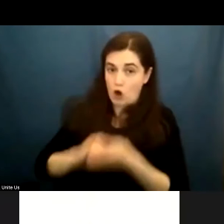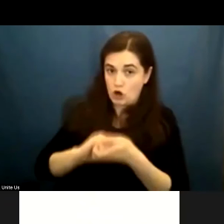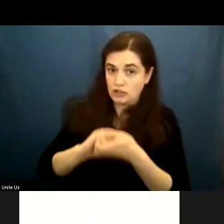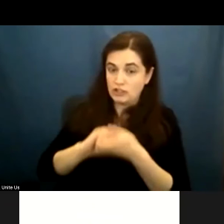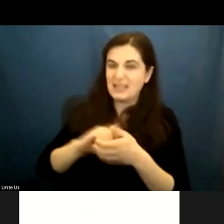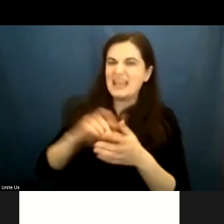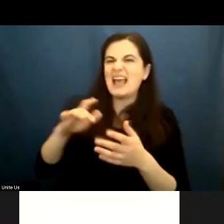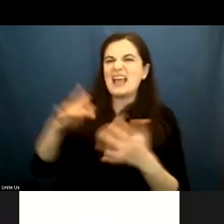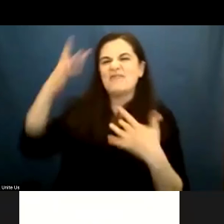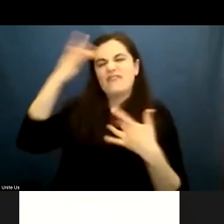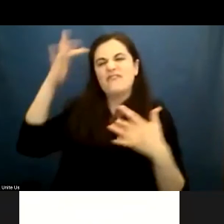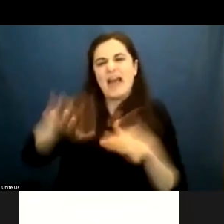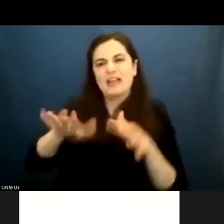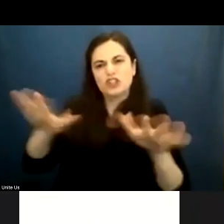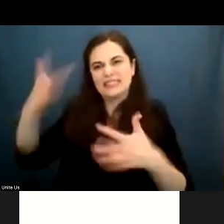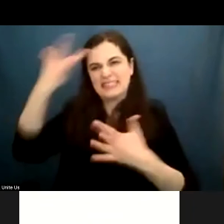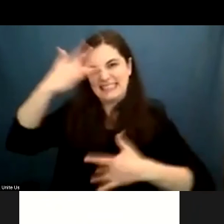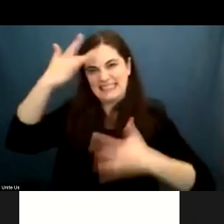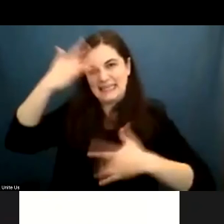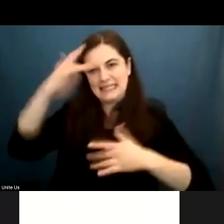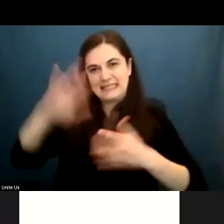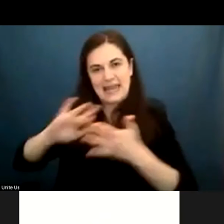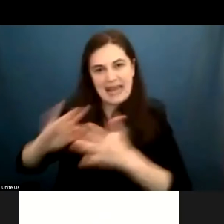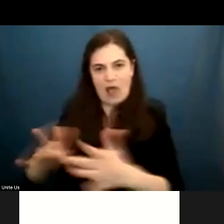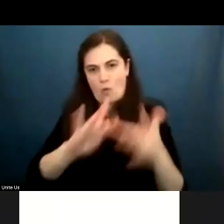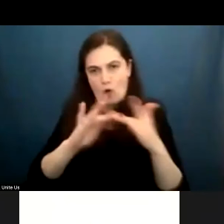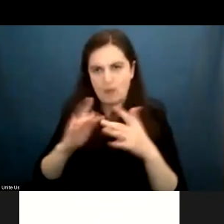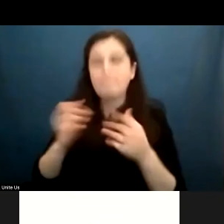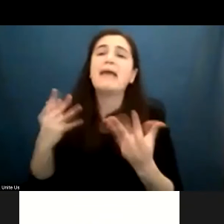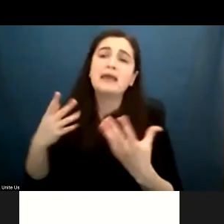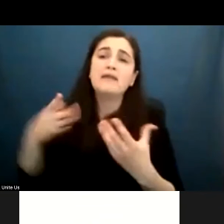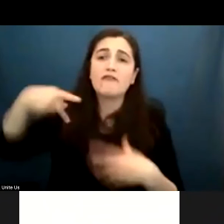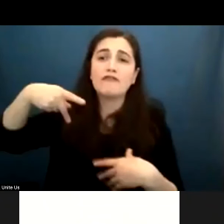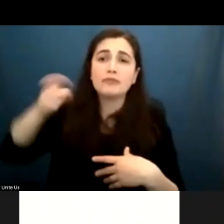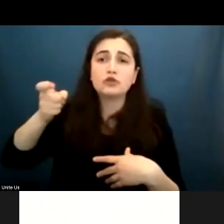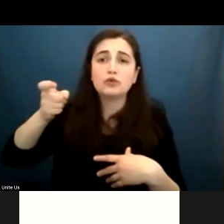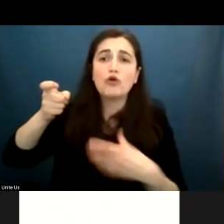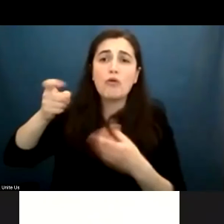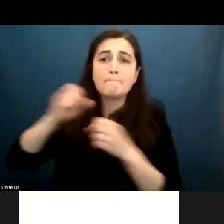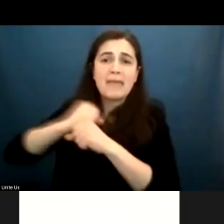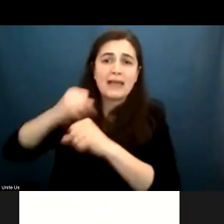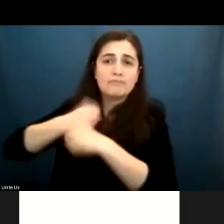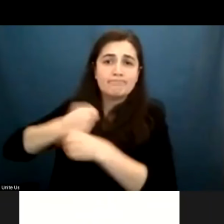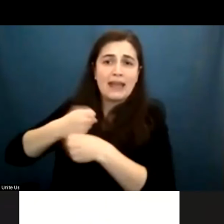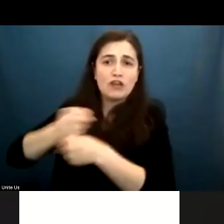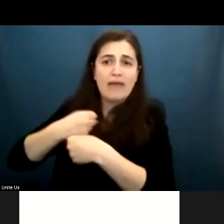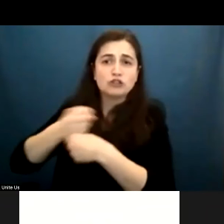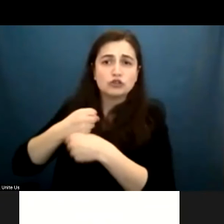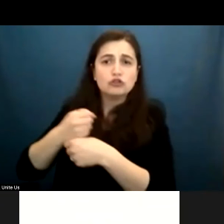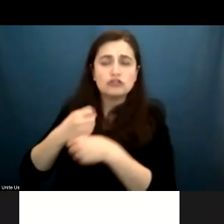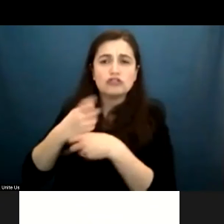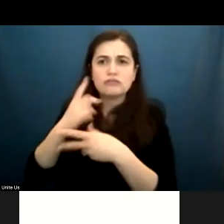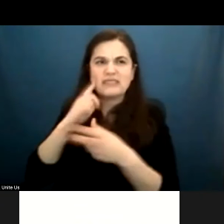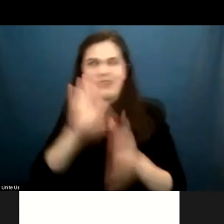trade association for bio, and that's many of the pharmaceutical manufacturers' trade associations. So